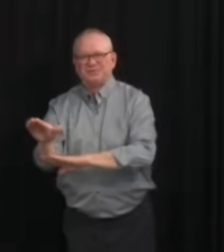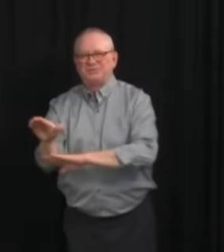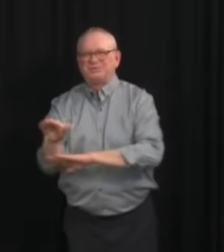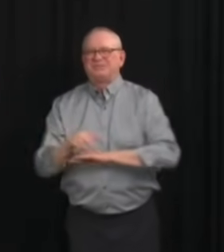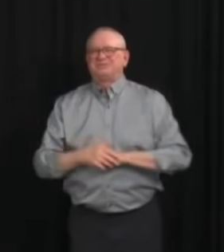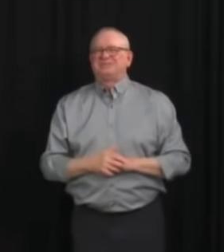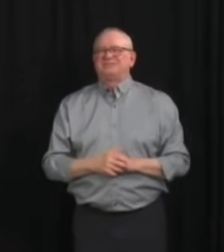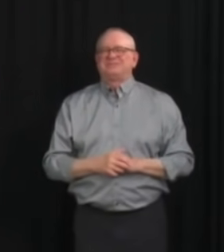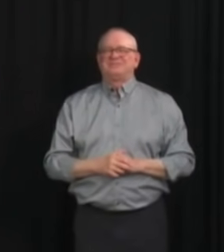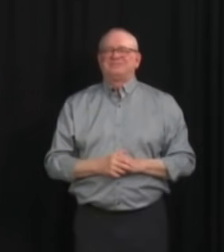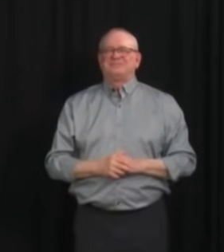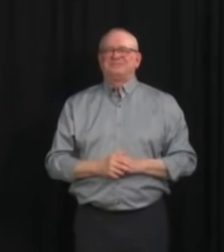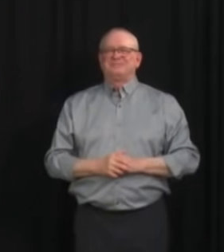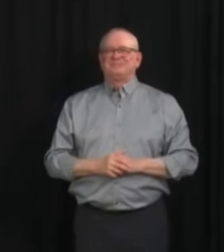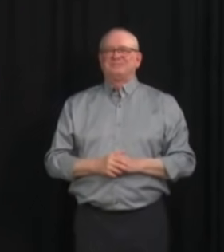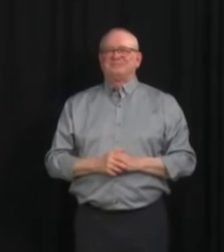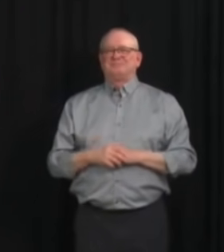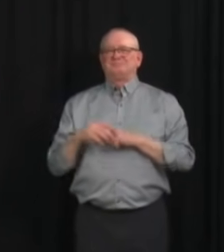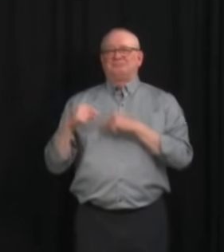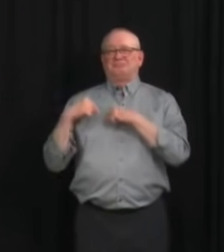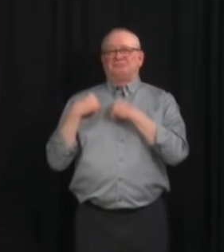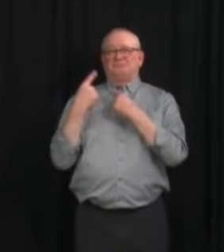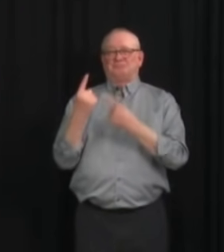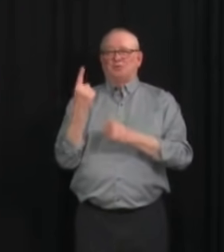Over the last 24 hours, we have identified